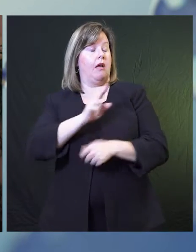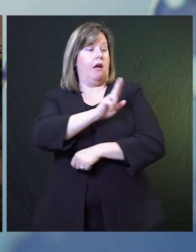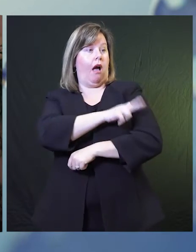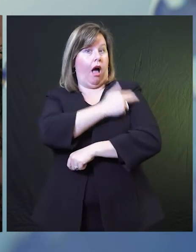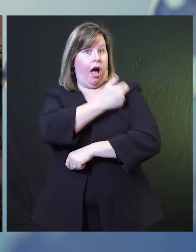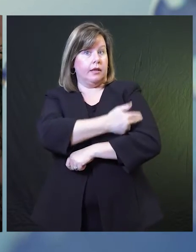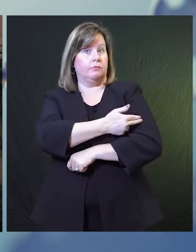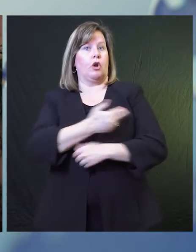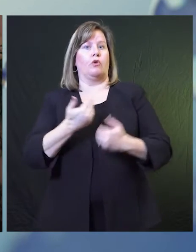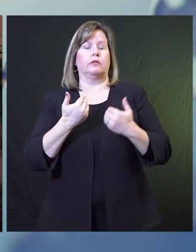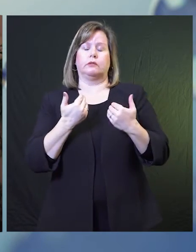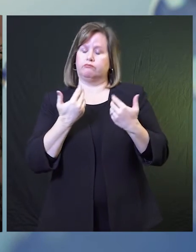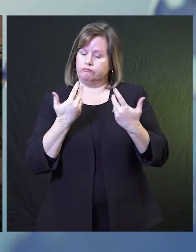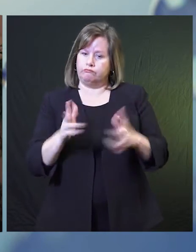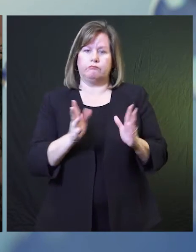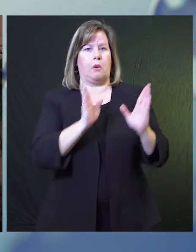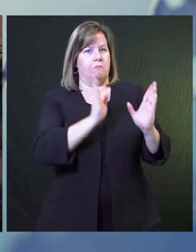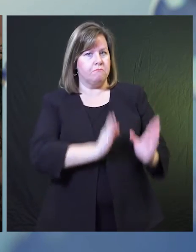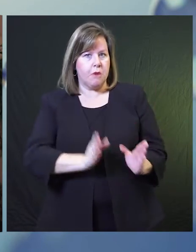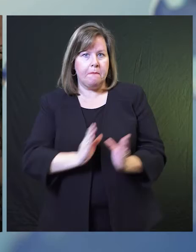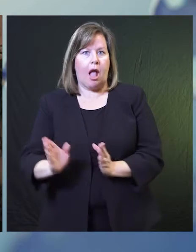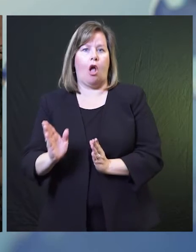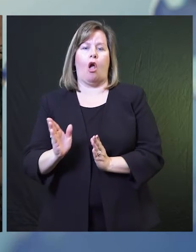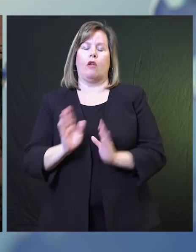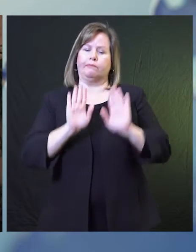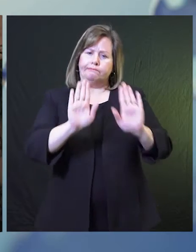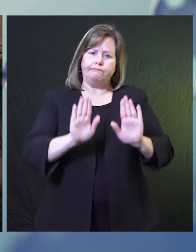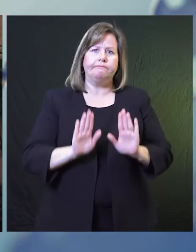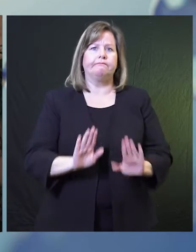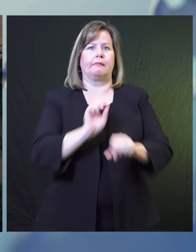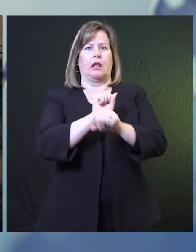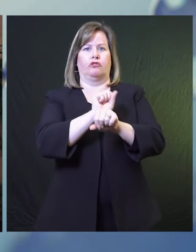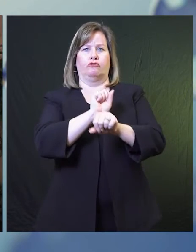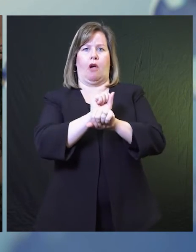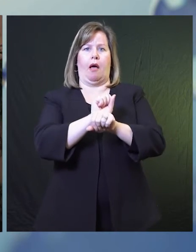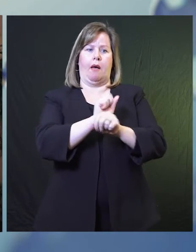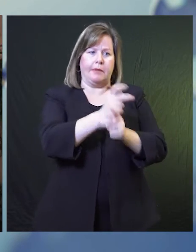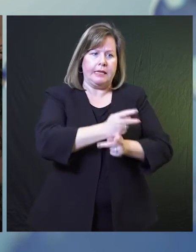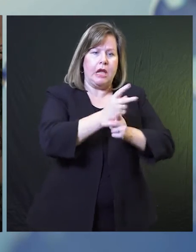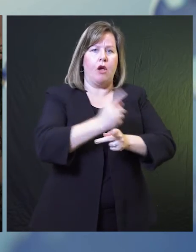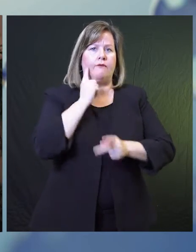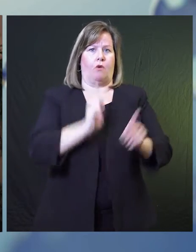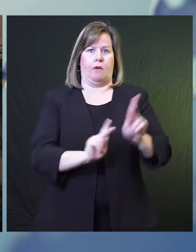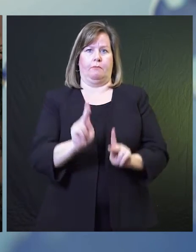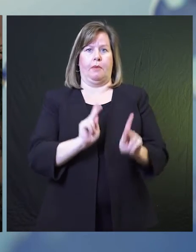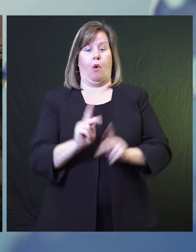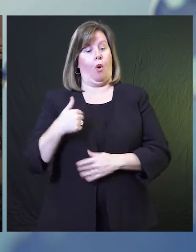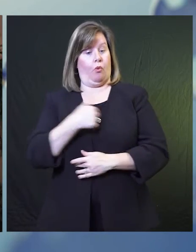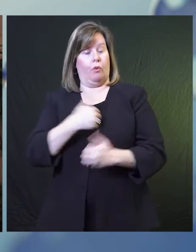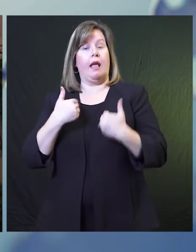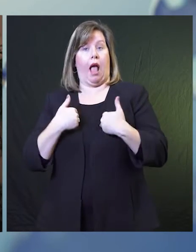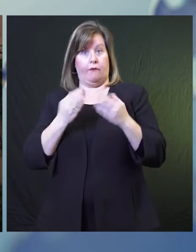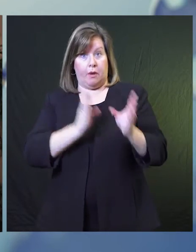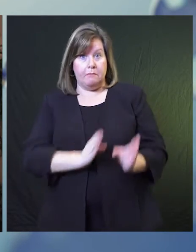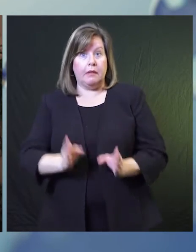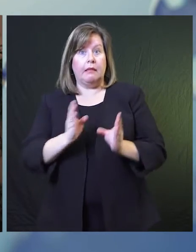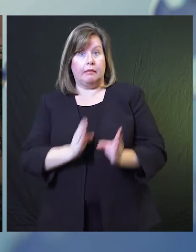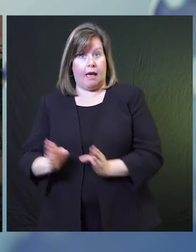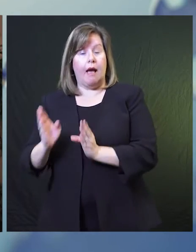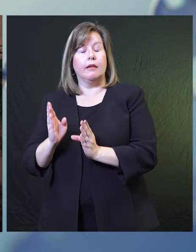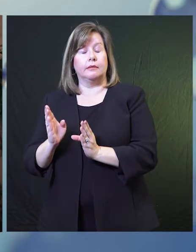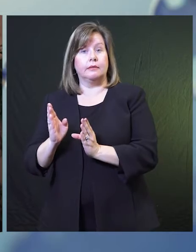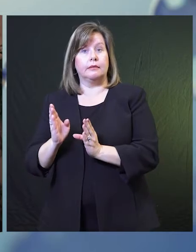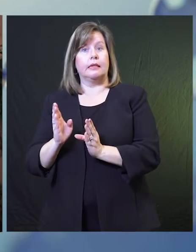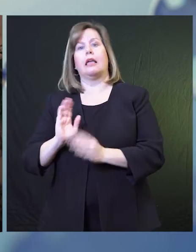have prepared, and they've done a tremendous job in making sure they can care for a lot of people, we also have plans in place. The Army